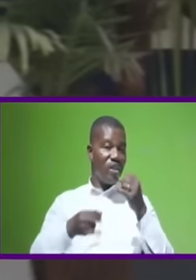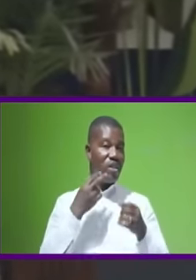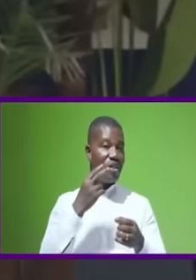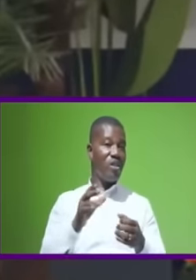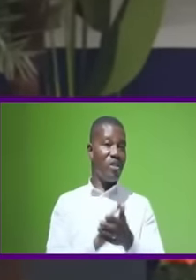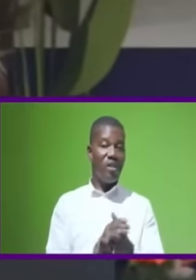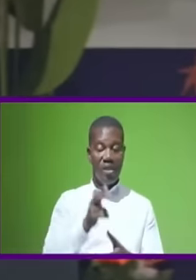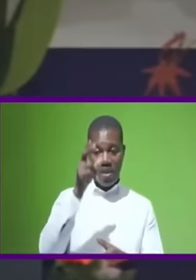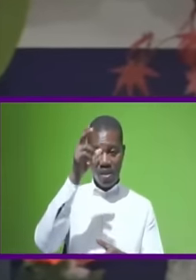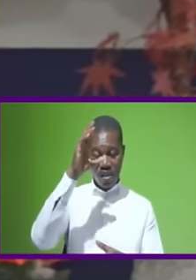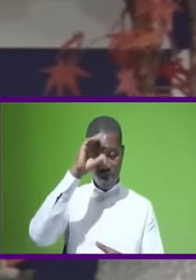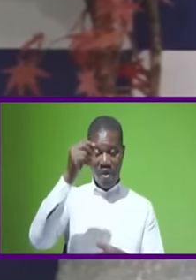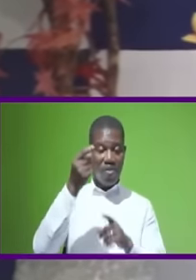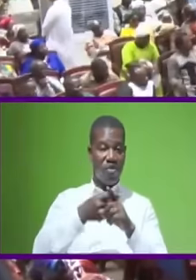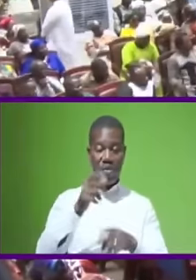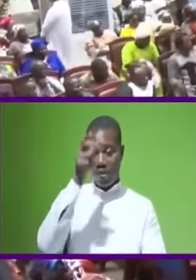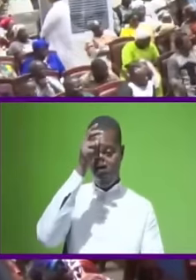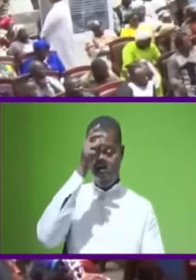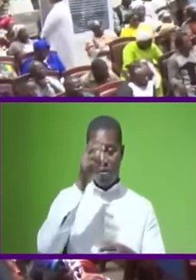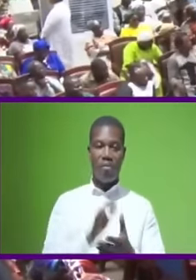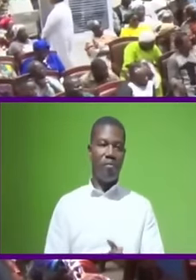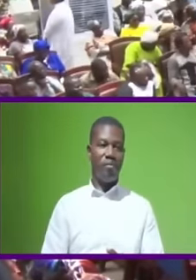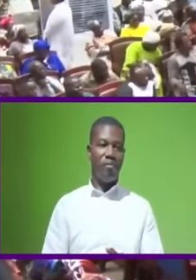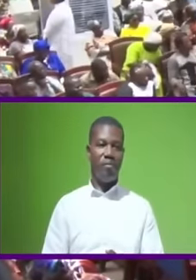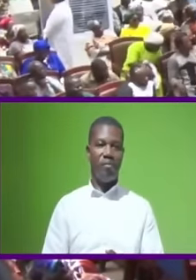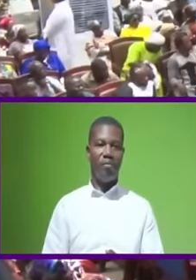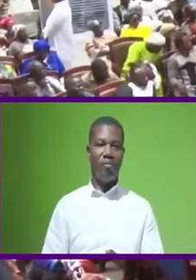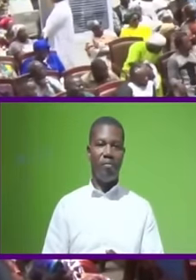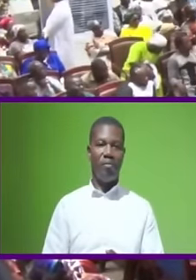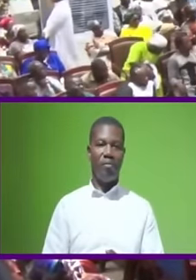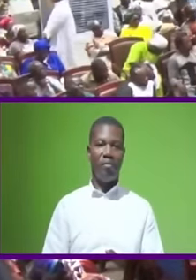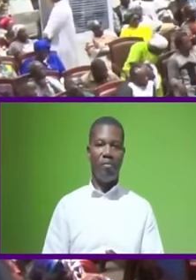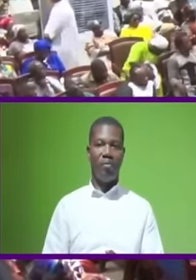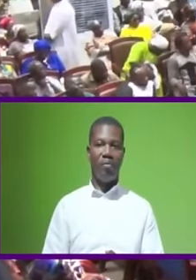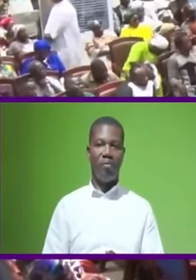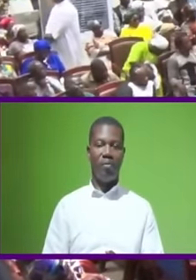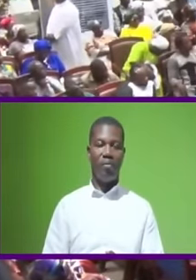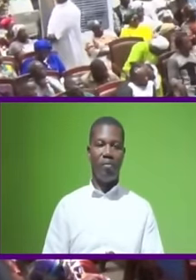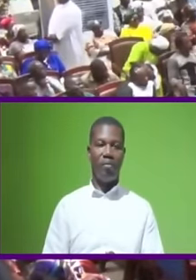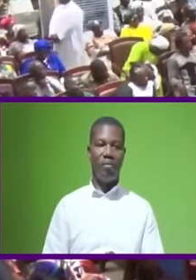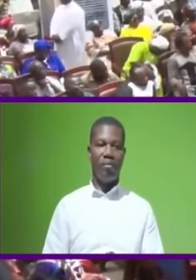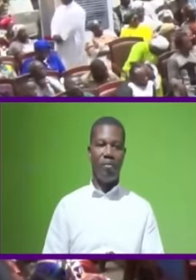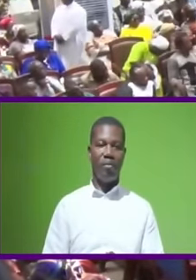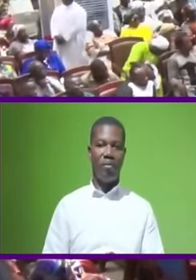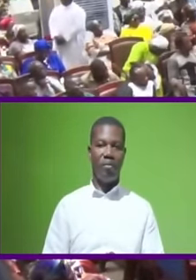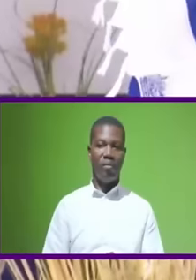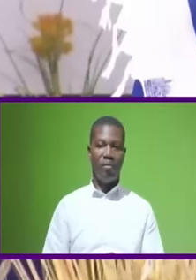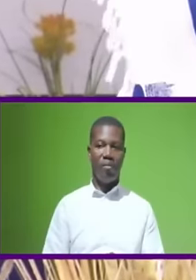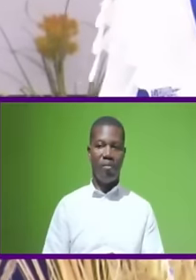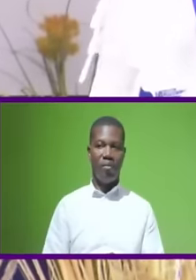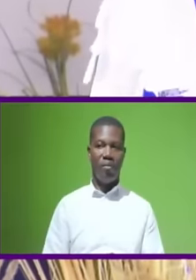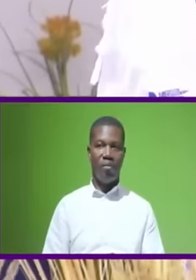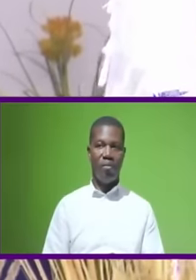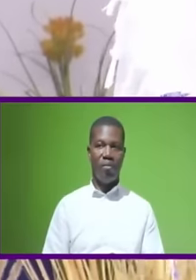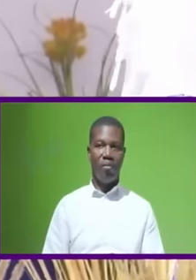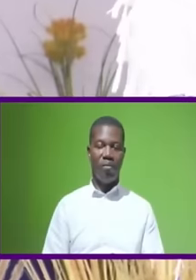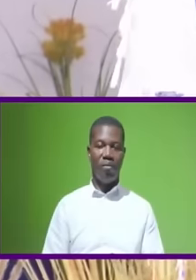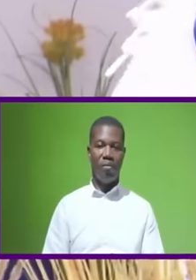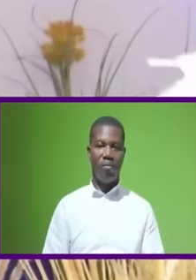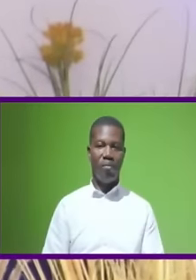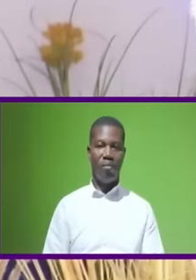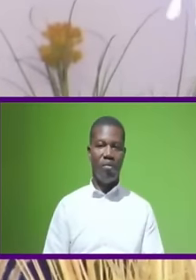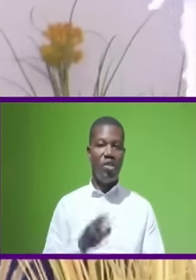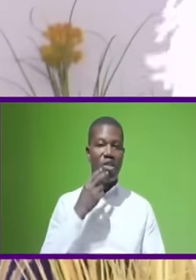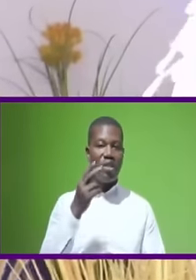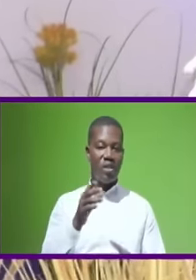someone will come to you and say that after you left our church, have you seen your end? I told you that the man is from the devil.